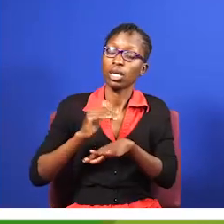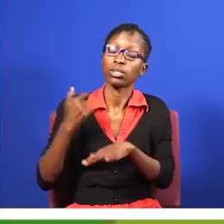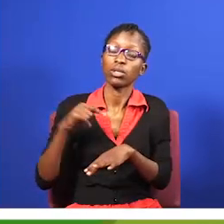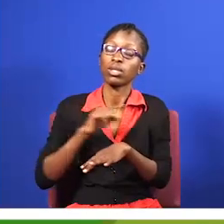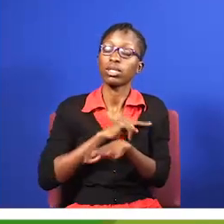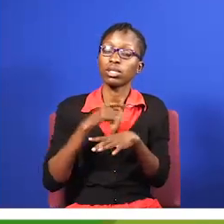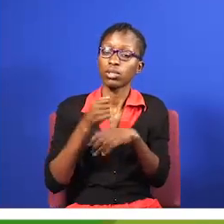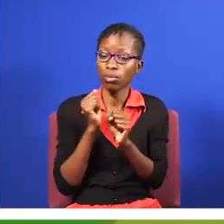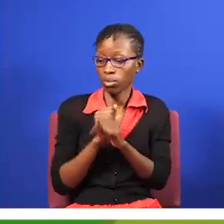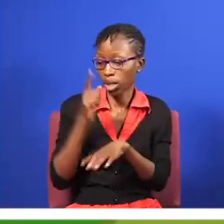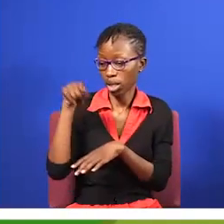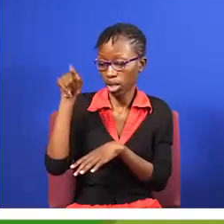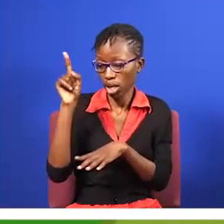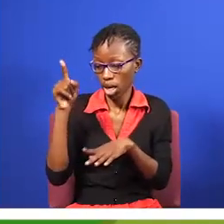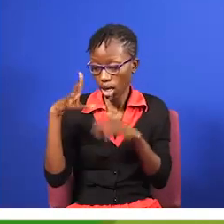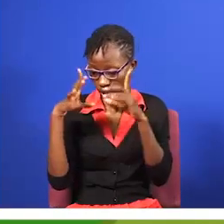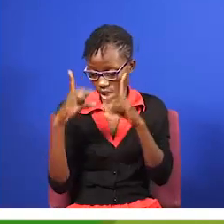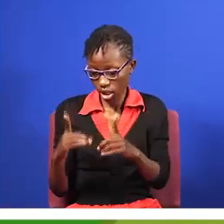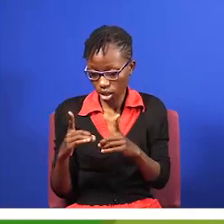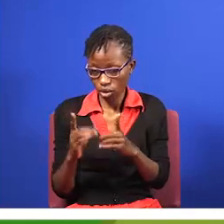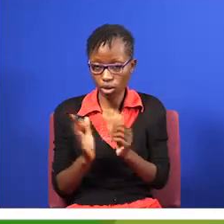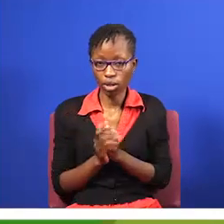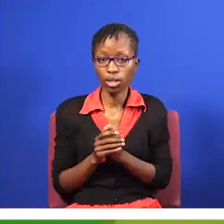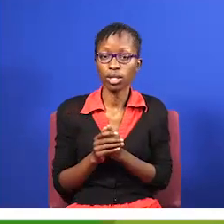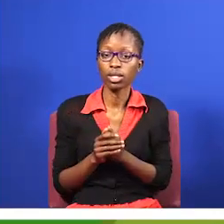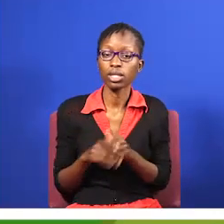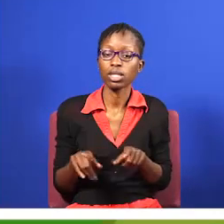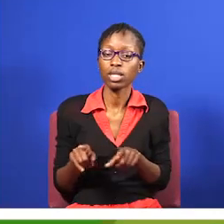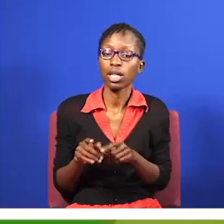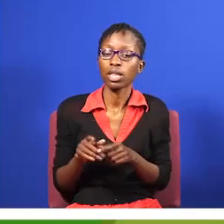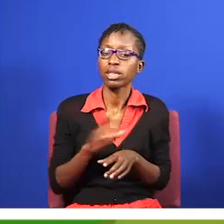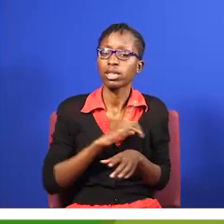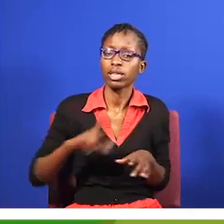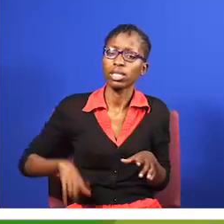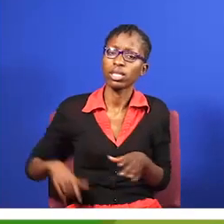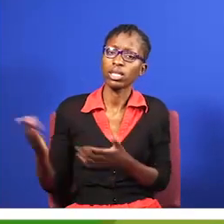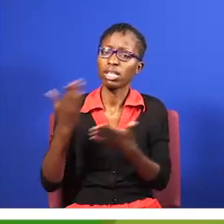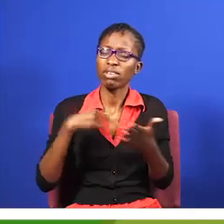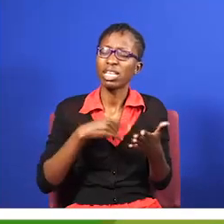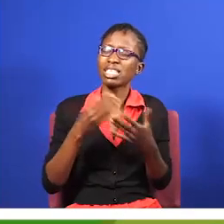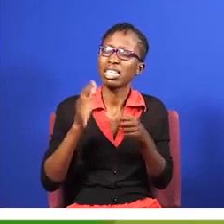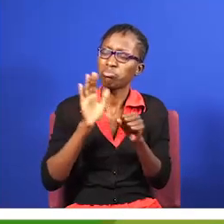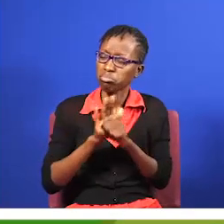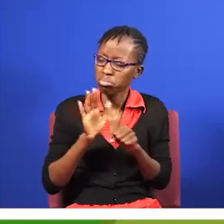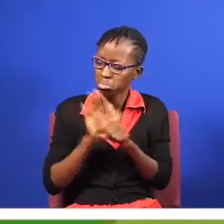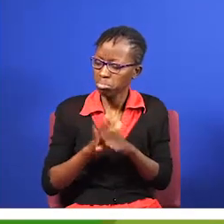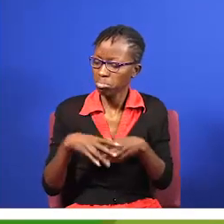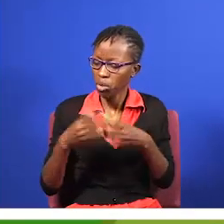calling us to make the right choices. Like, he's giving us a lot of